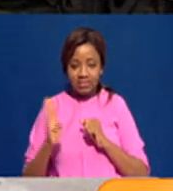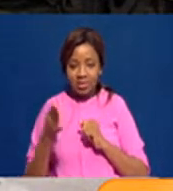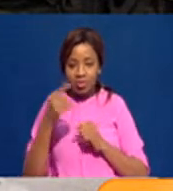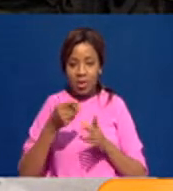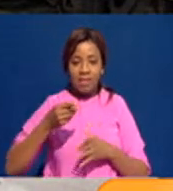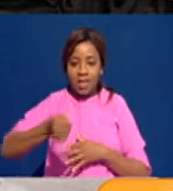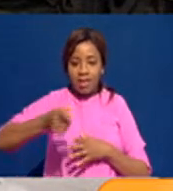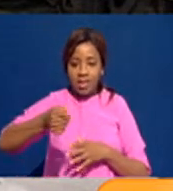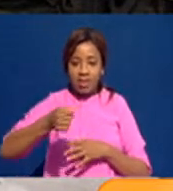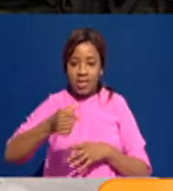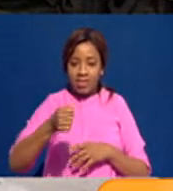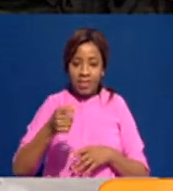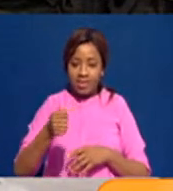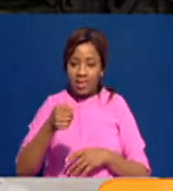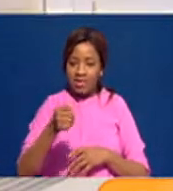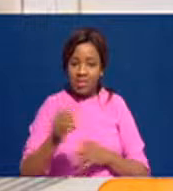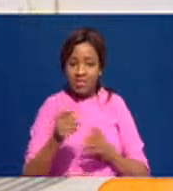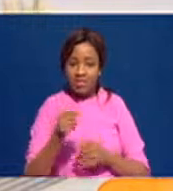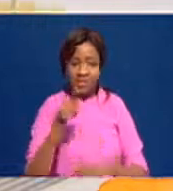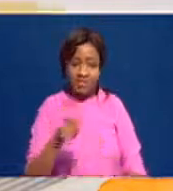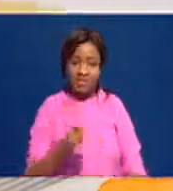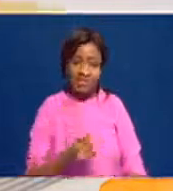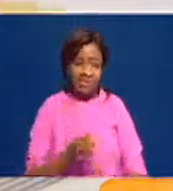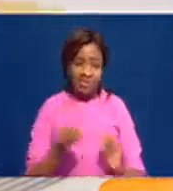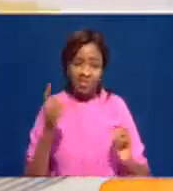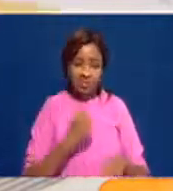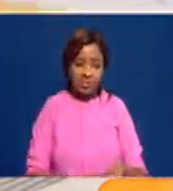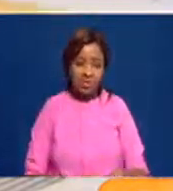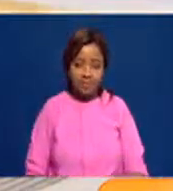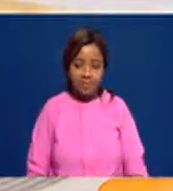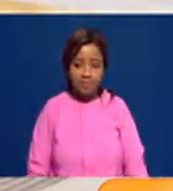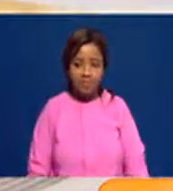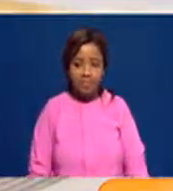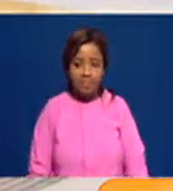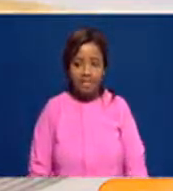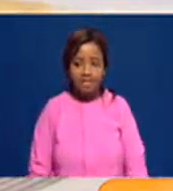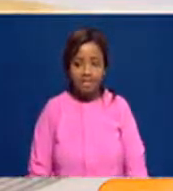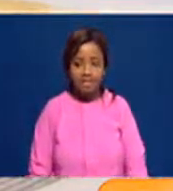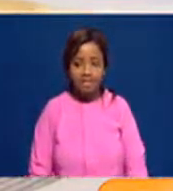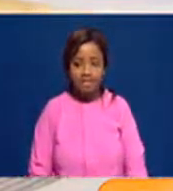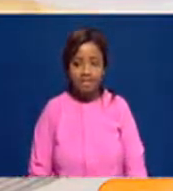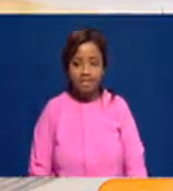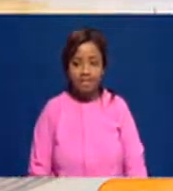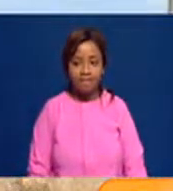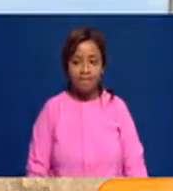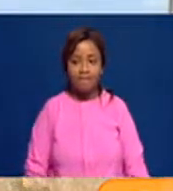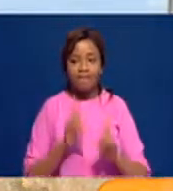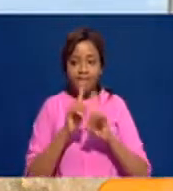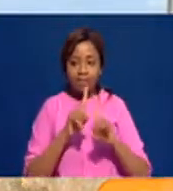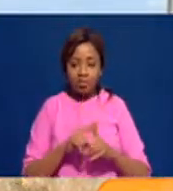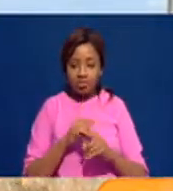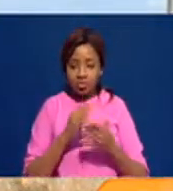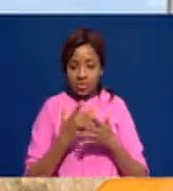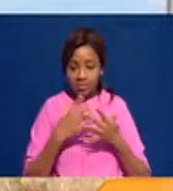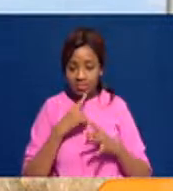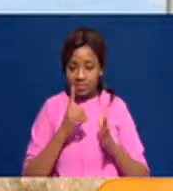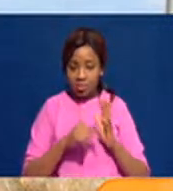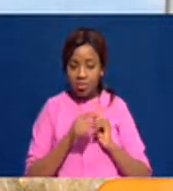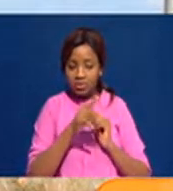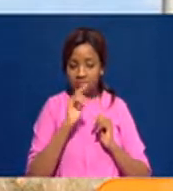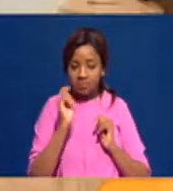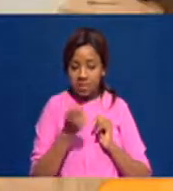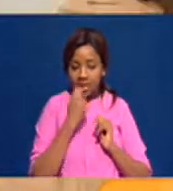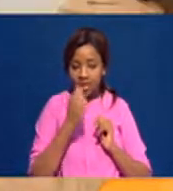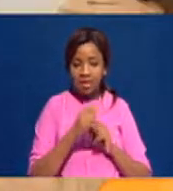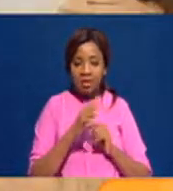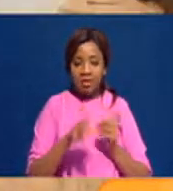period was simply unsustainable. In the same month, a section of the media reported that Kenya had been fined by